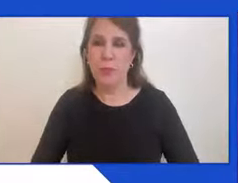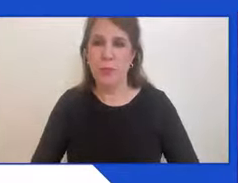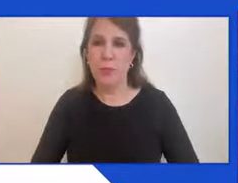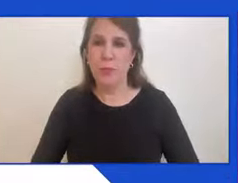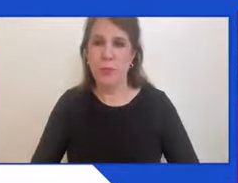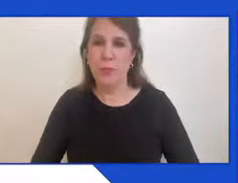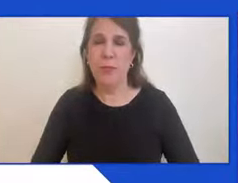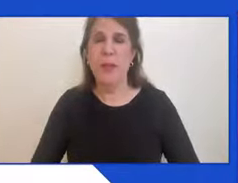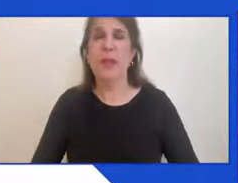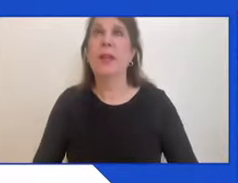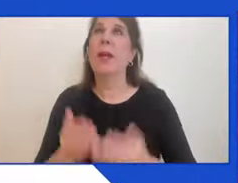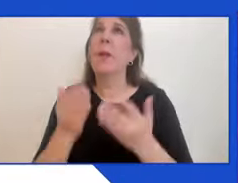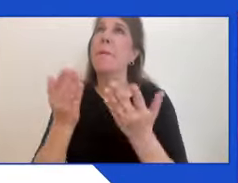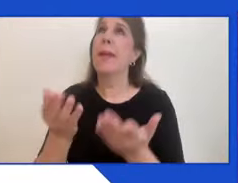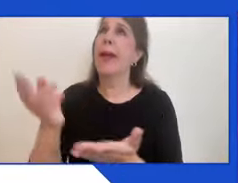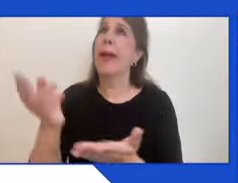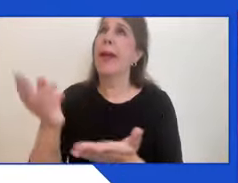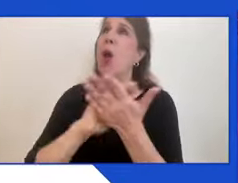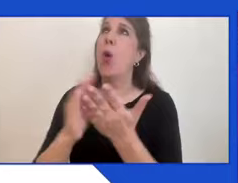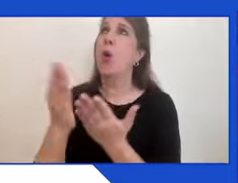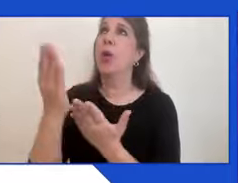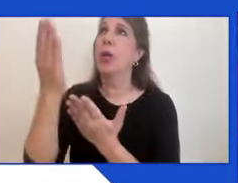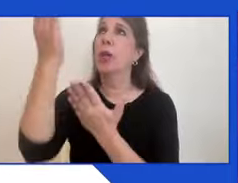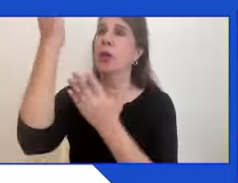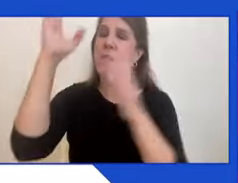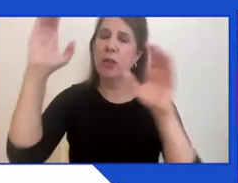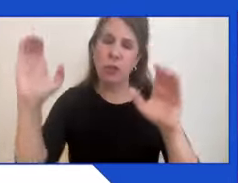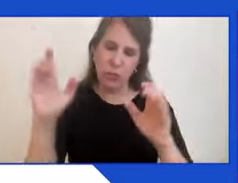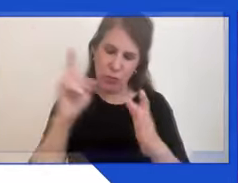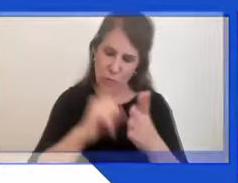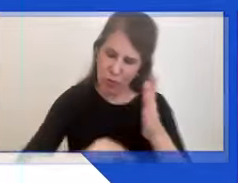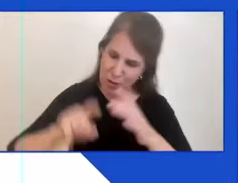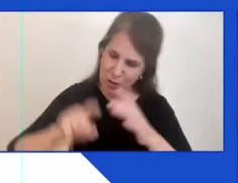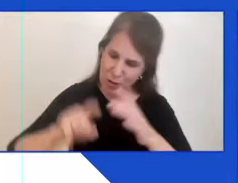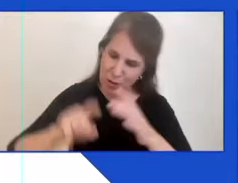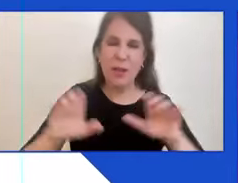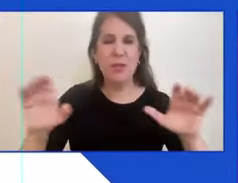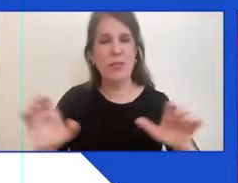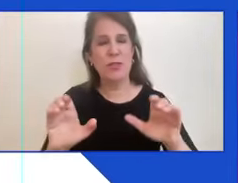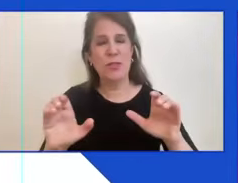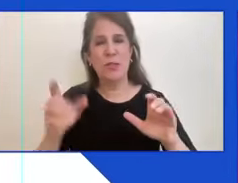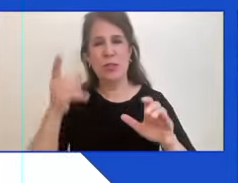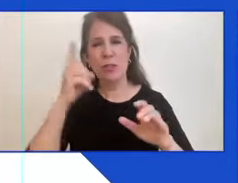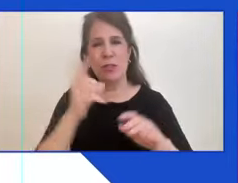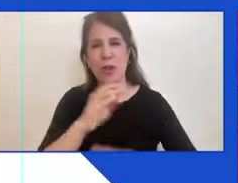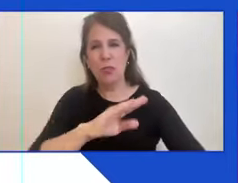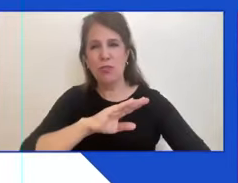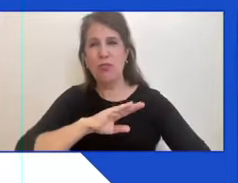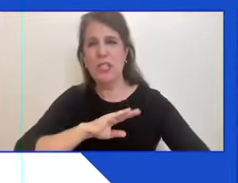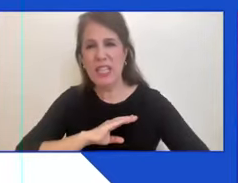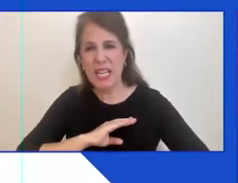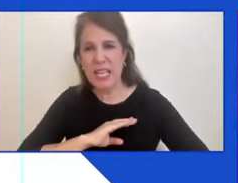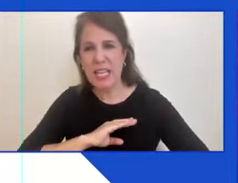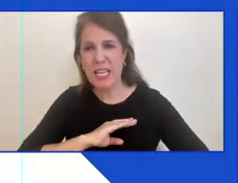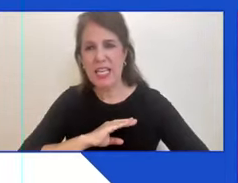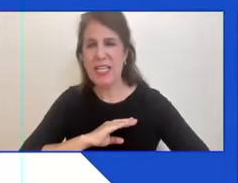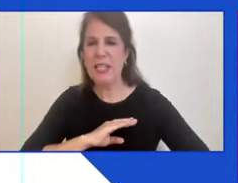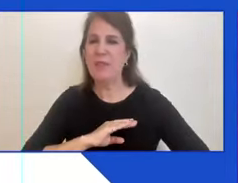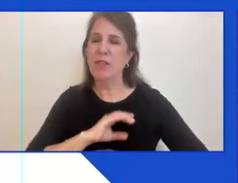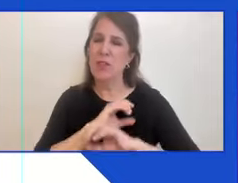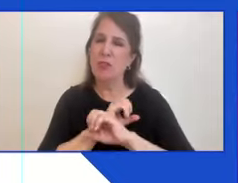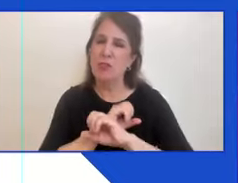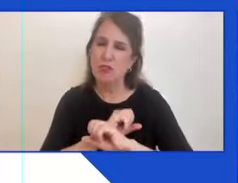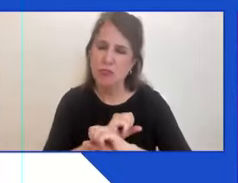May the Holy One do all that must be done so that relief, rescue, and long